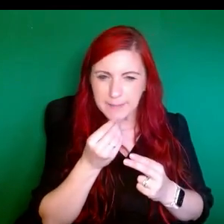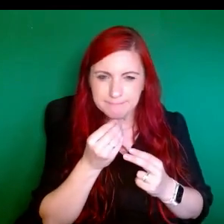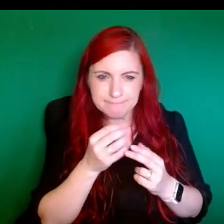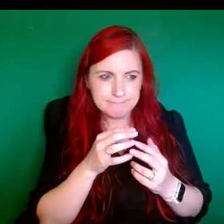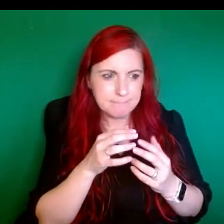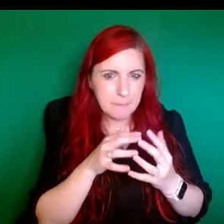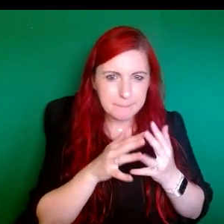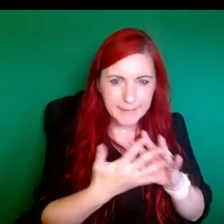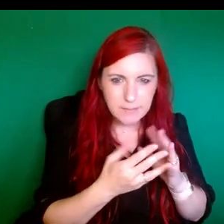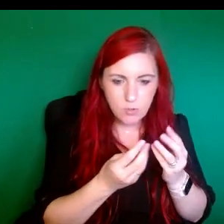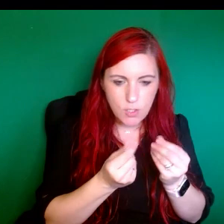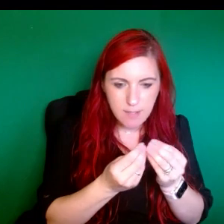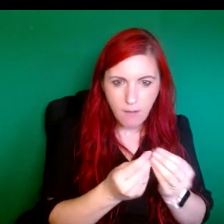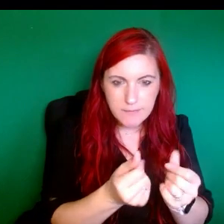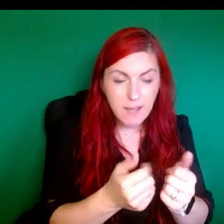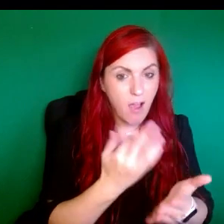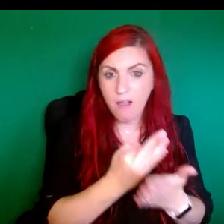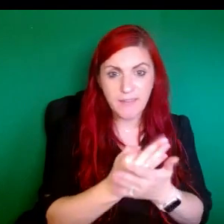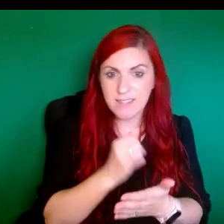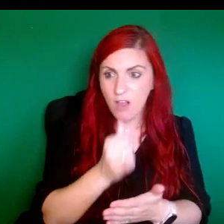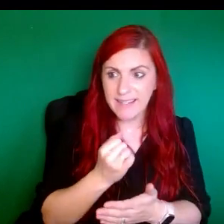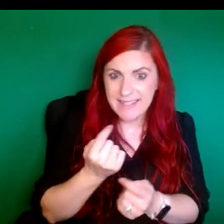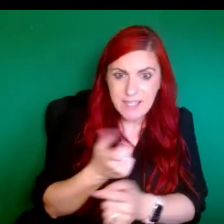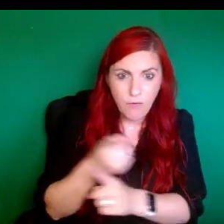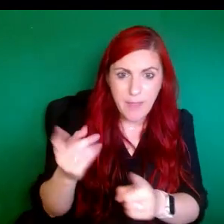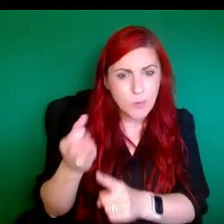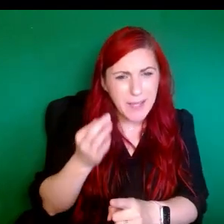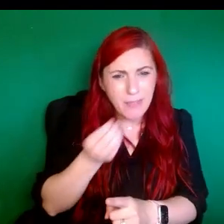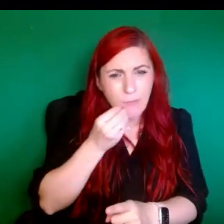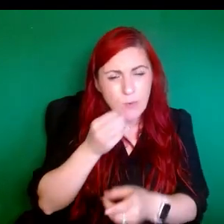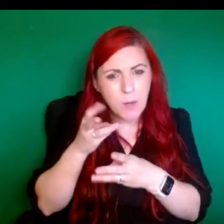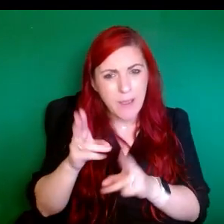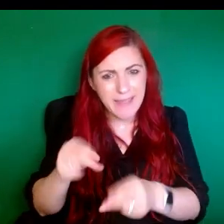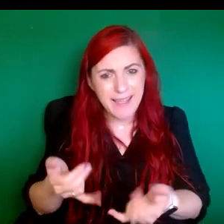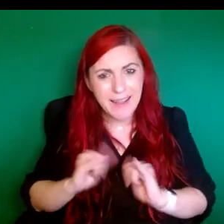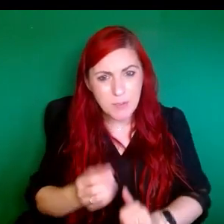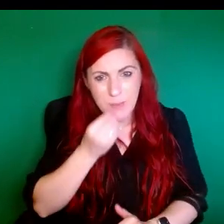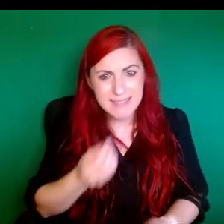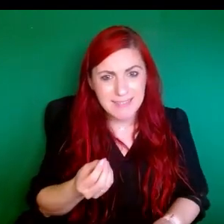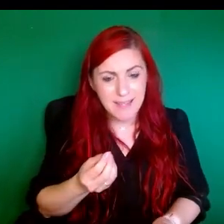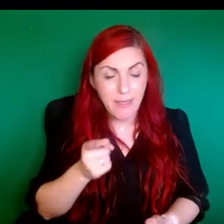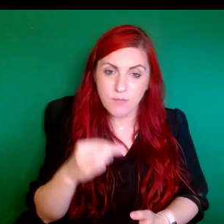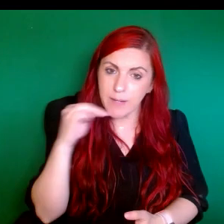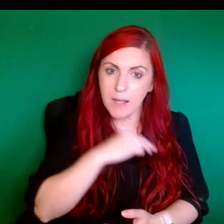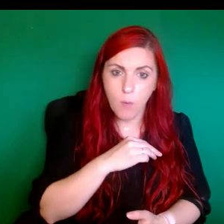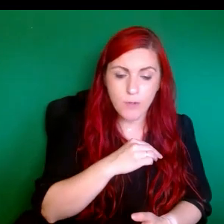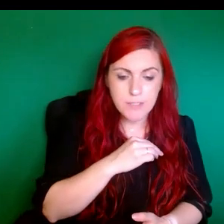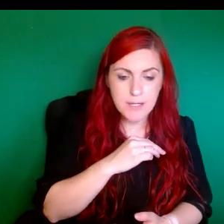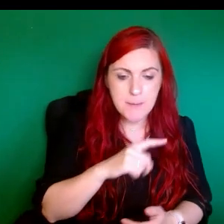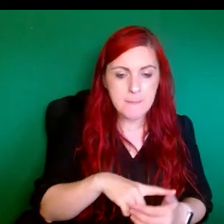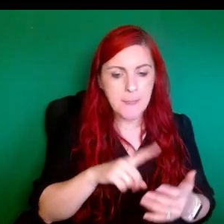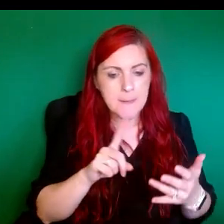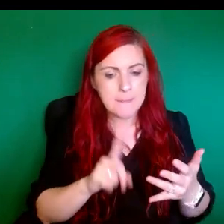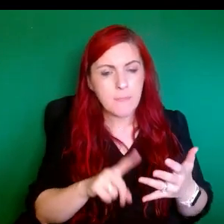accessible. So that's really important. And another aspect in terms of human